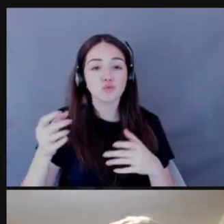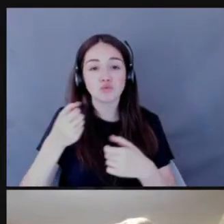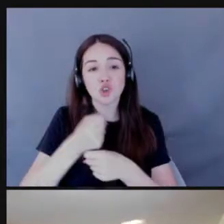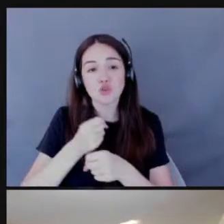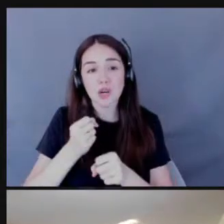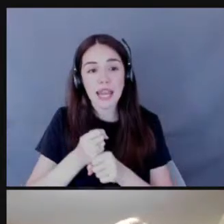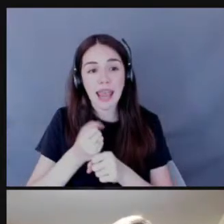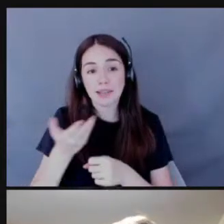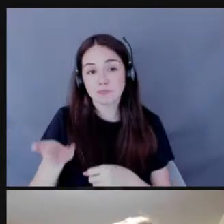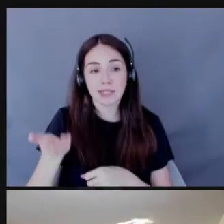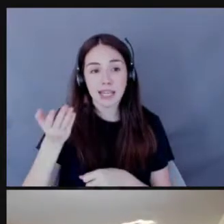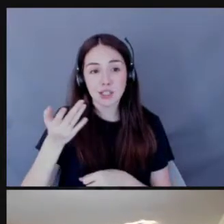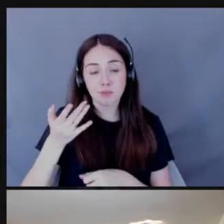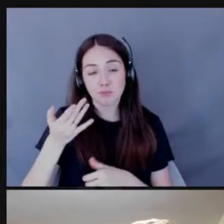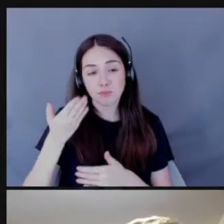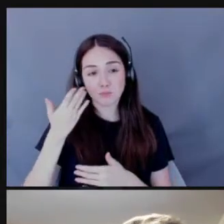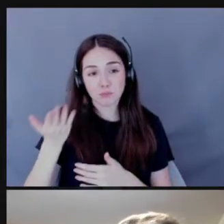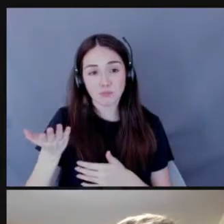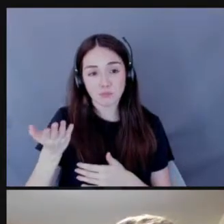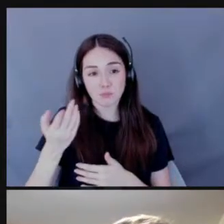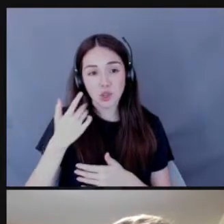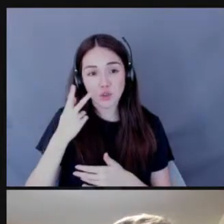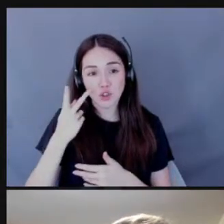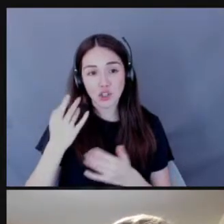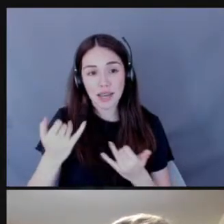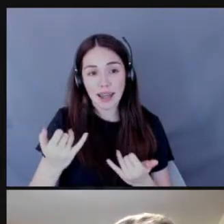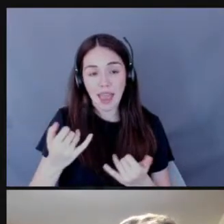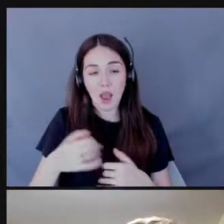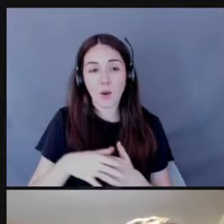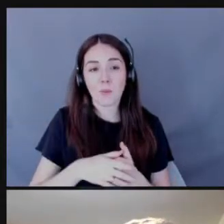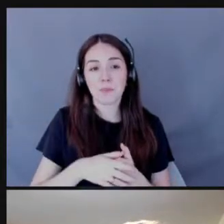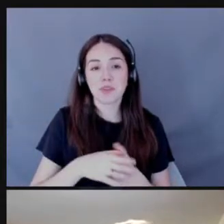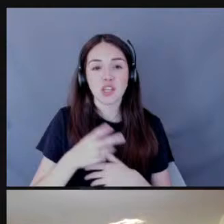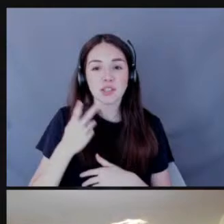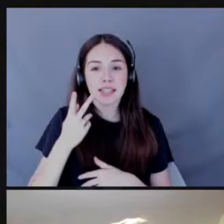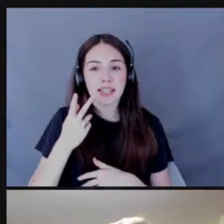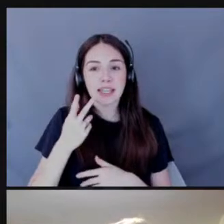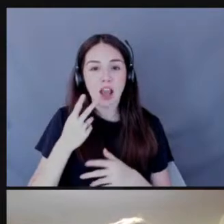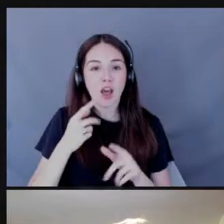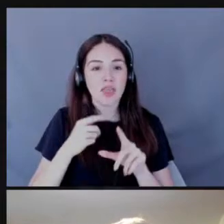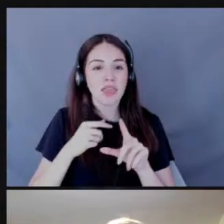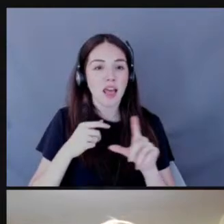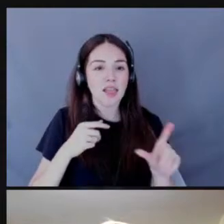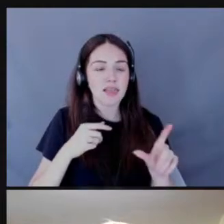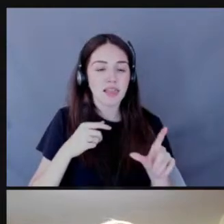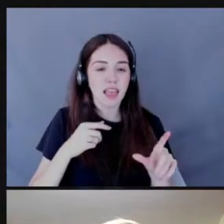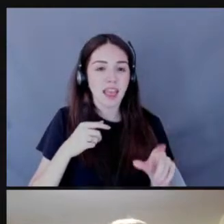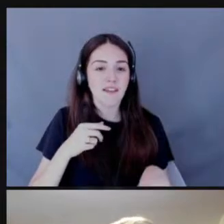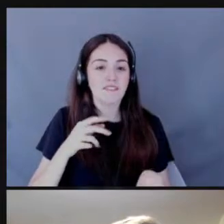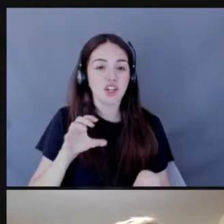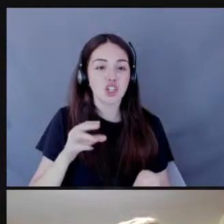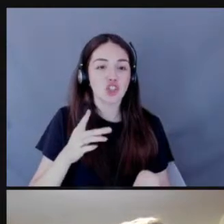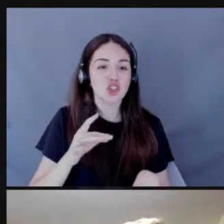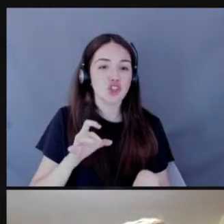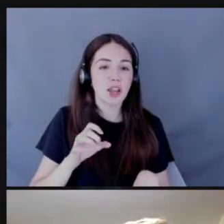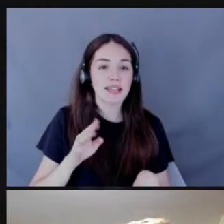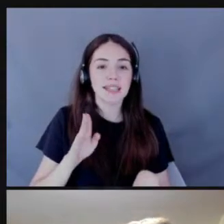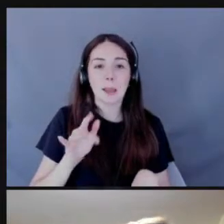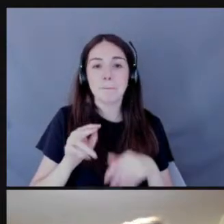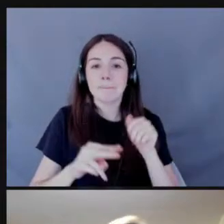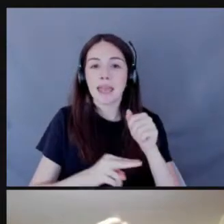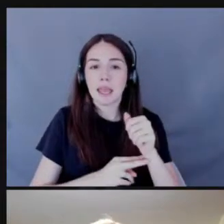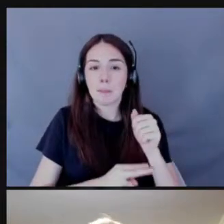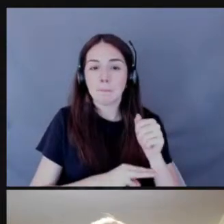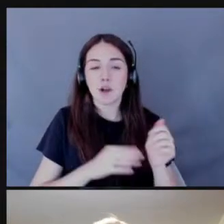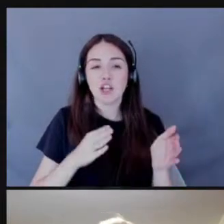now. You have two sea serpents in that picture on the left, Chessie and the Bay Bridge. And then on the right, you have Chessie